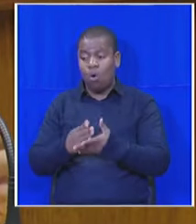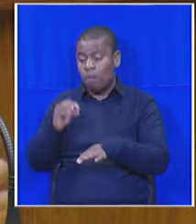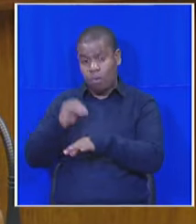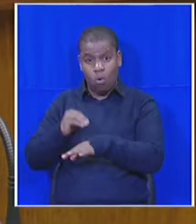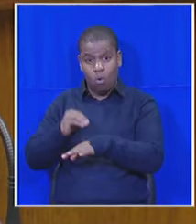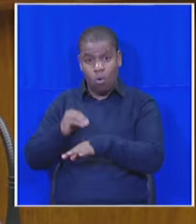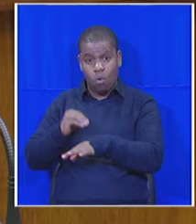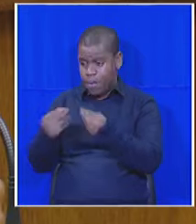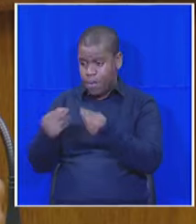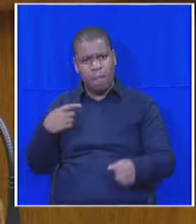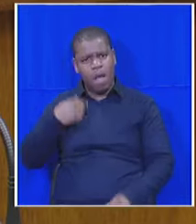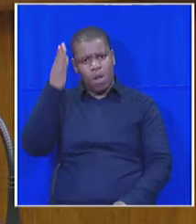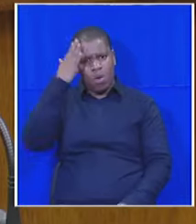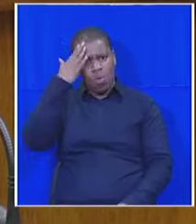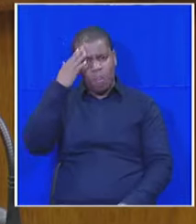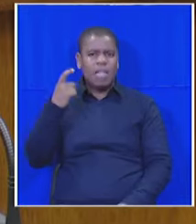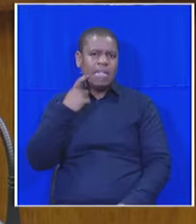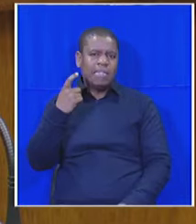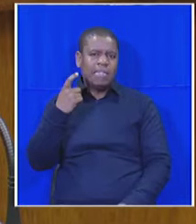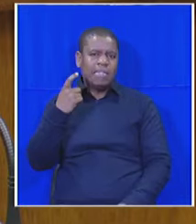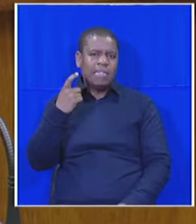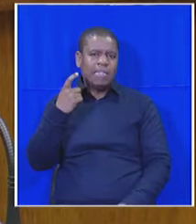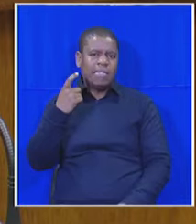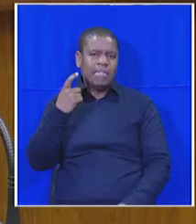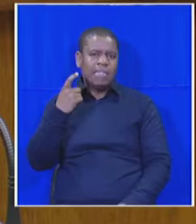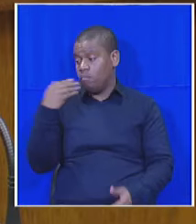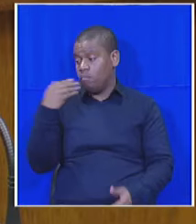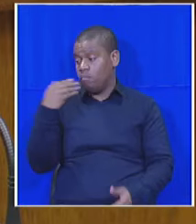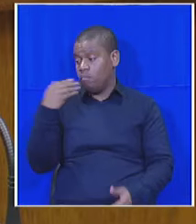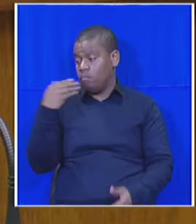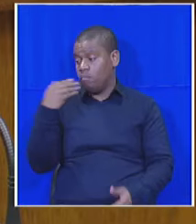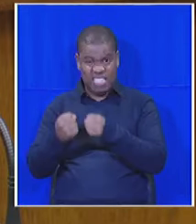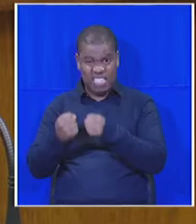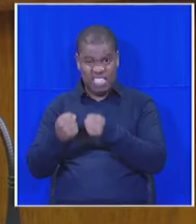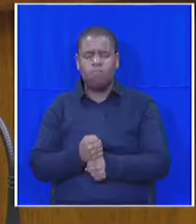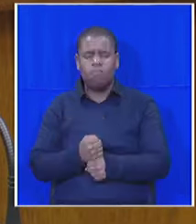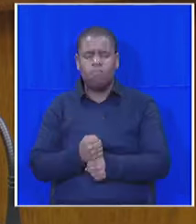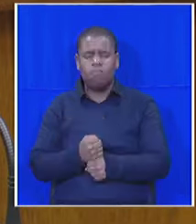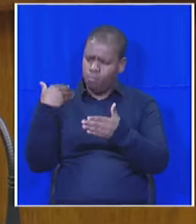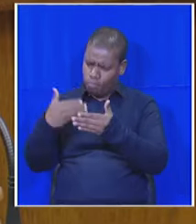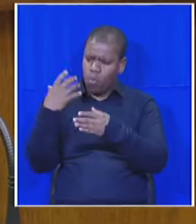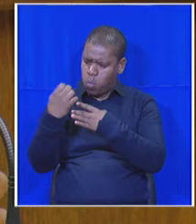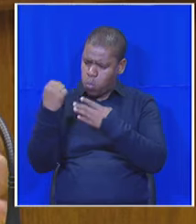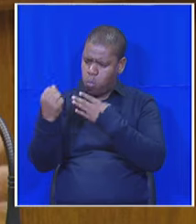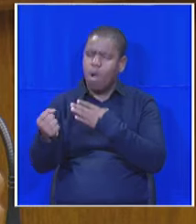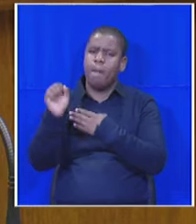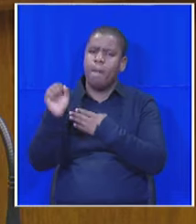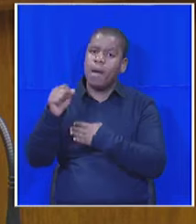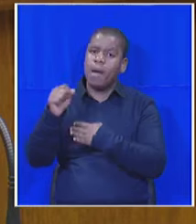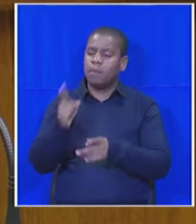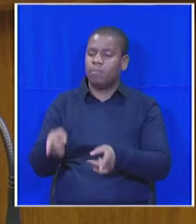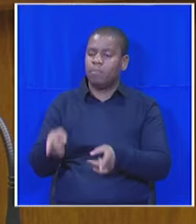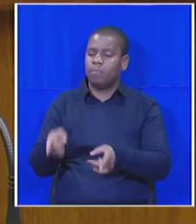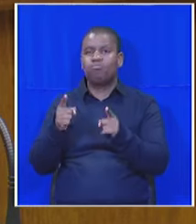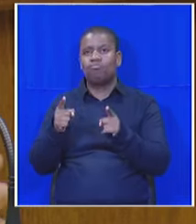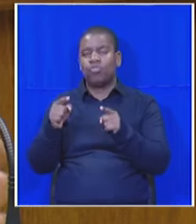not easy in 22 years. And I think we are getting there. There's a lot of work being done. But however, there are still very serious